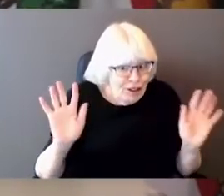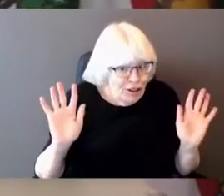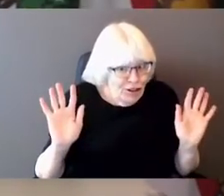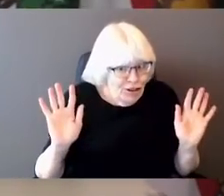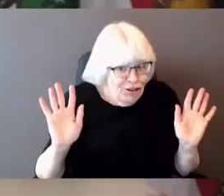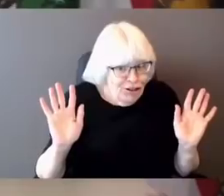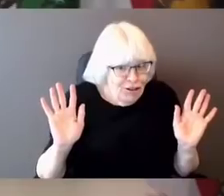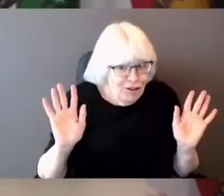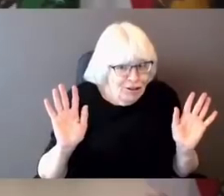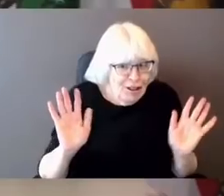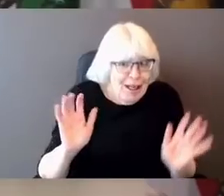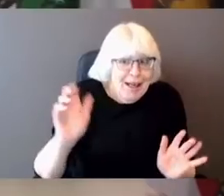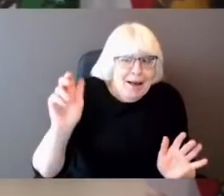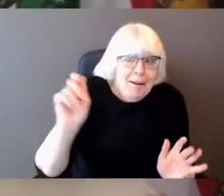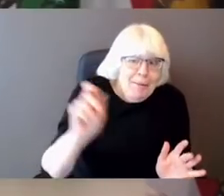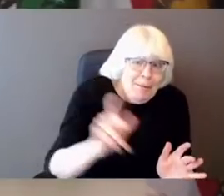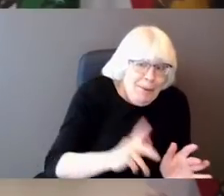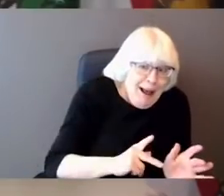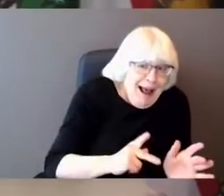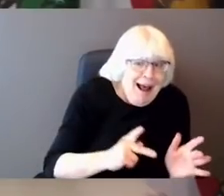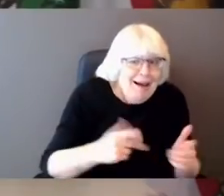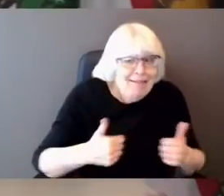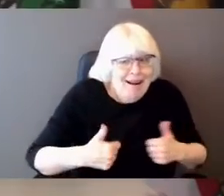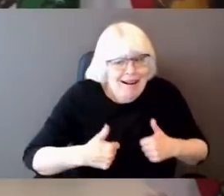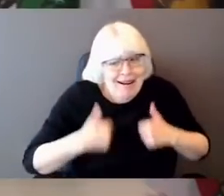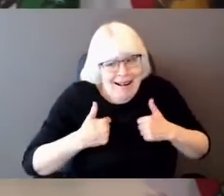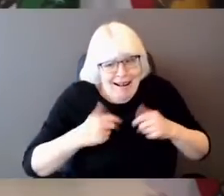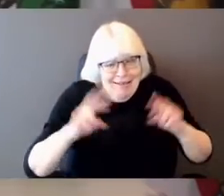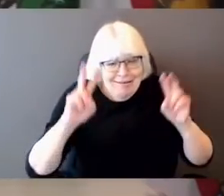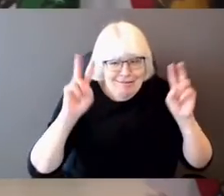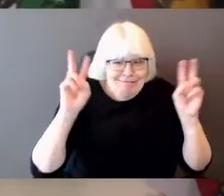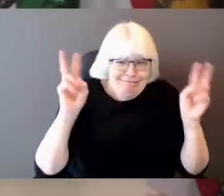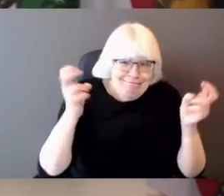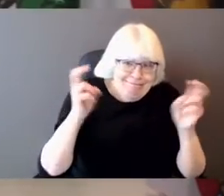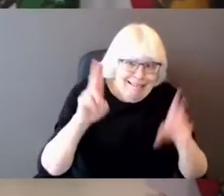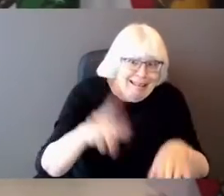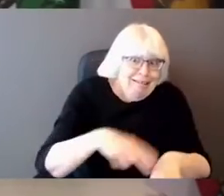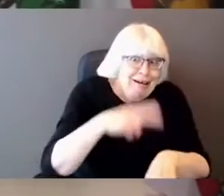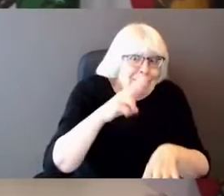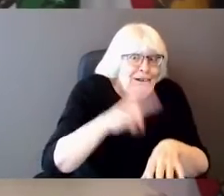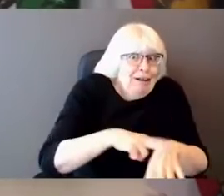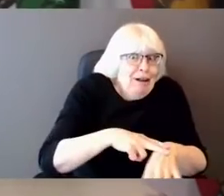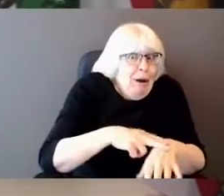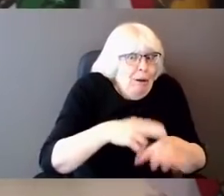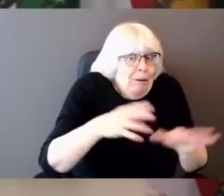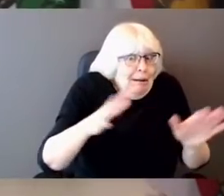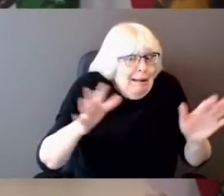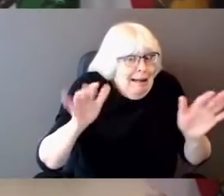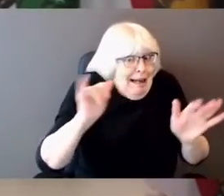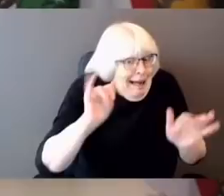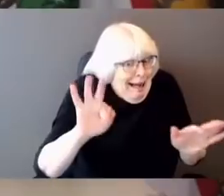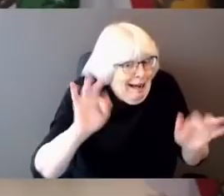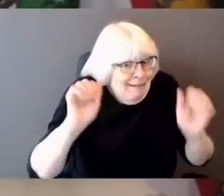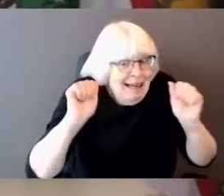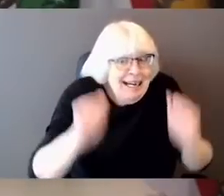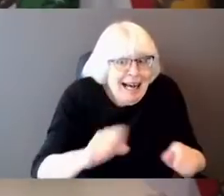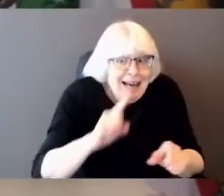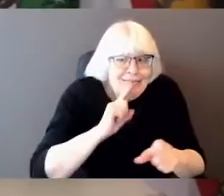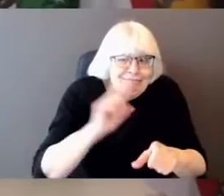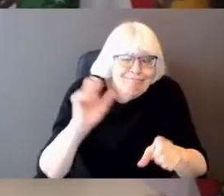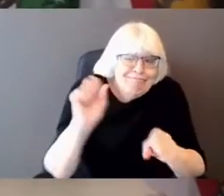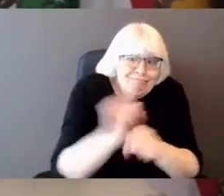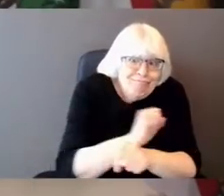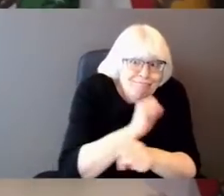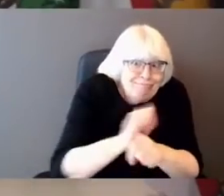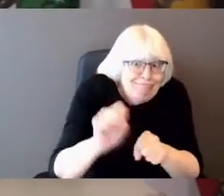can ever get back to some kind of normal. That's kind of the way I envision it, that we would go about our lives the way we